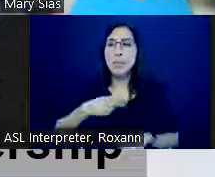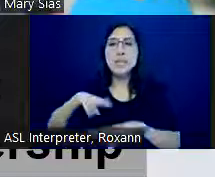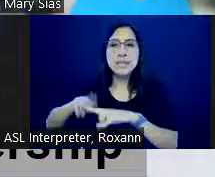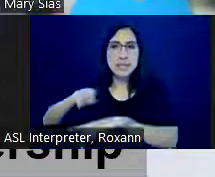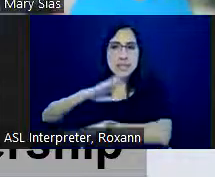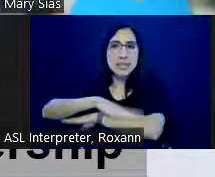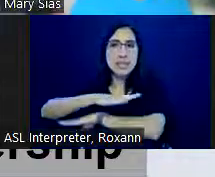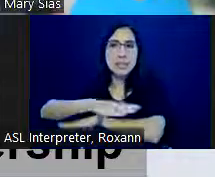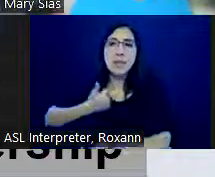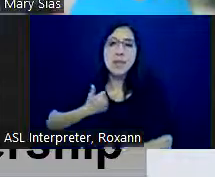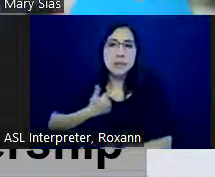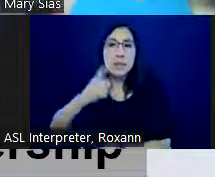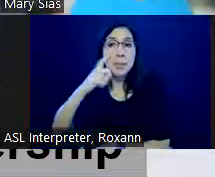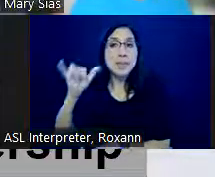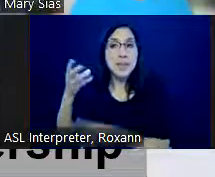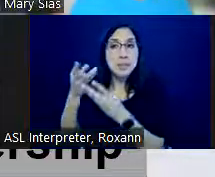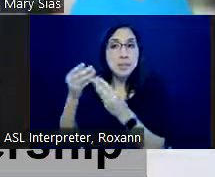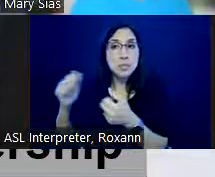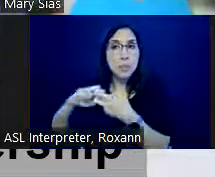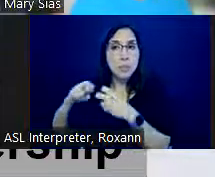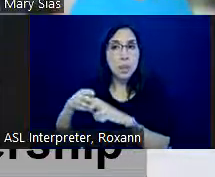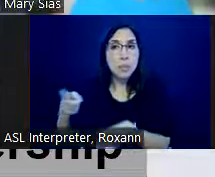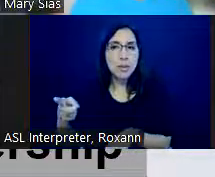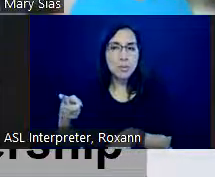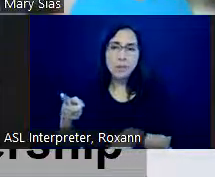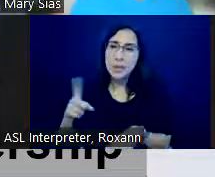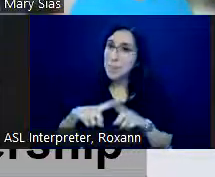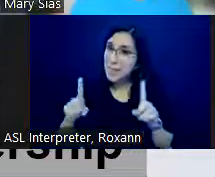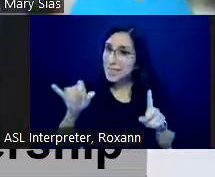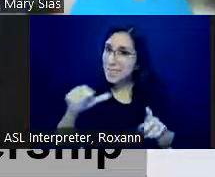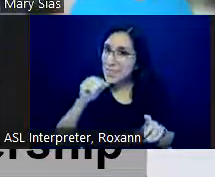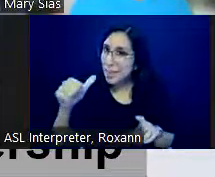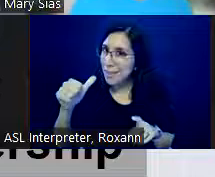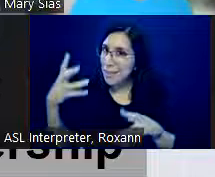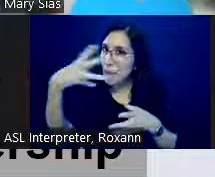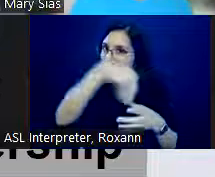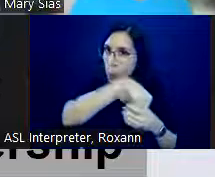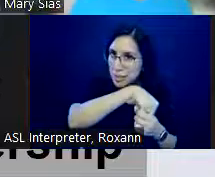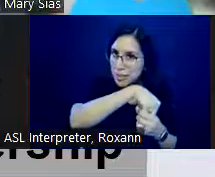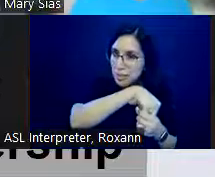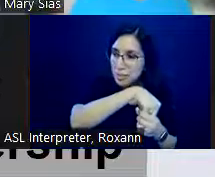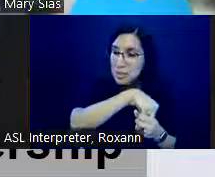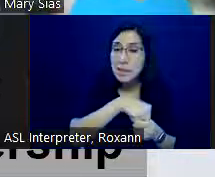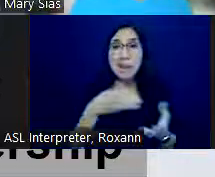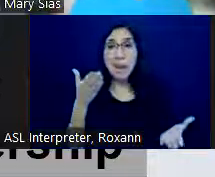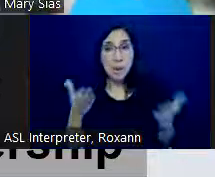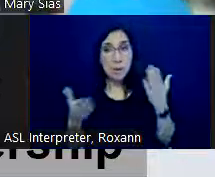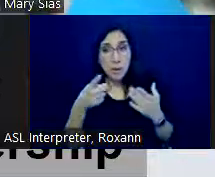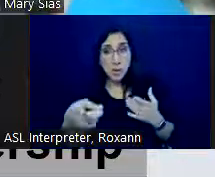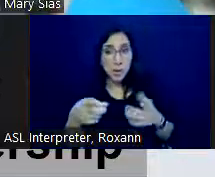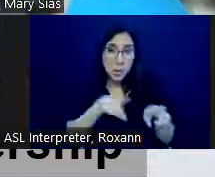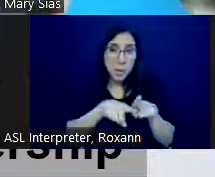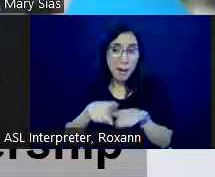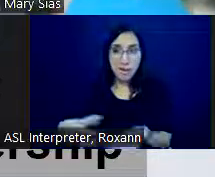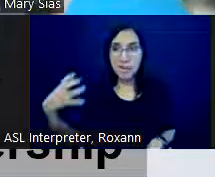the solution to the problem. No, that's not being inclusive. You might have made an accommodation for someone